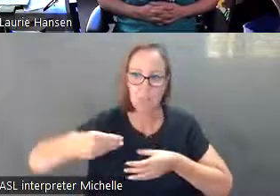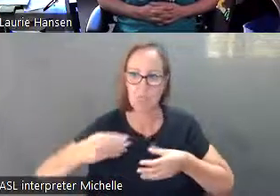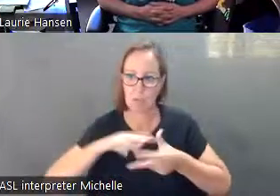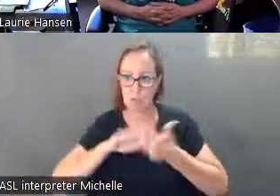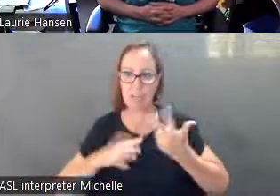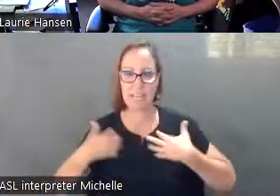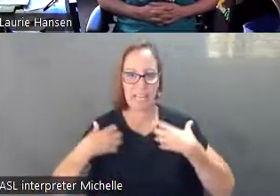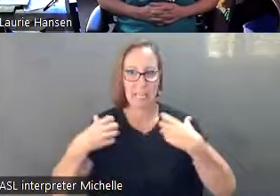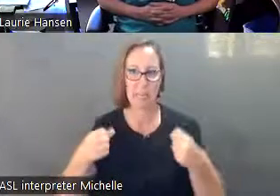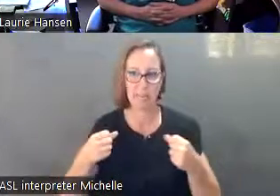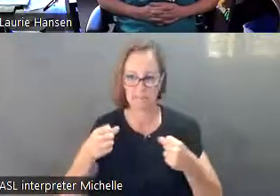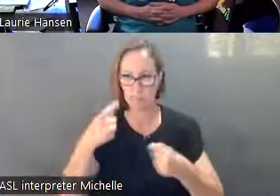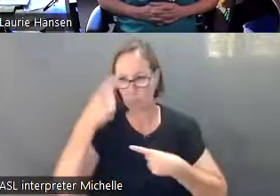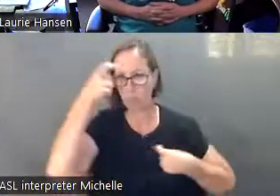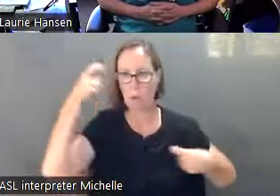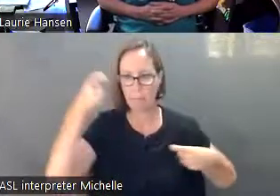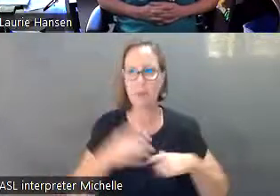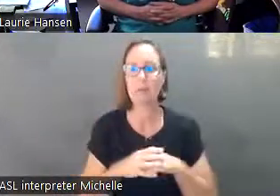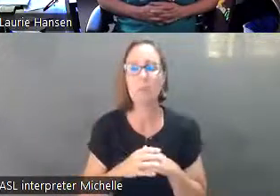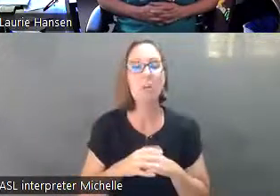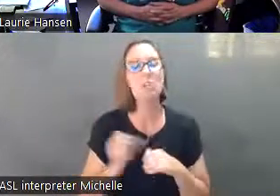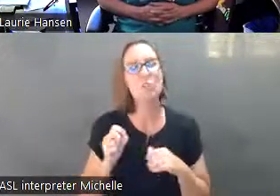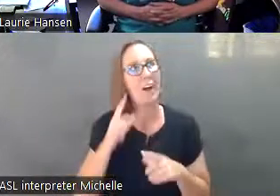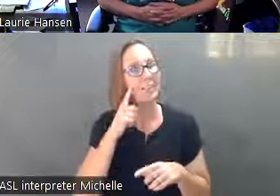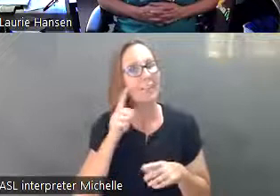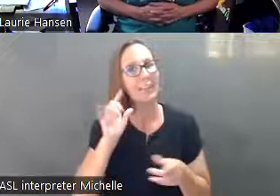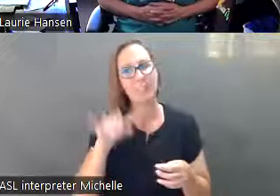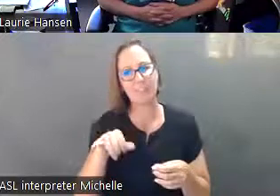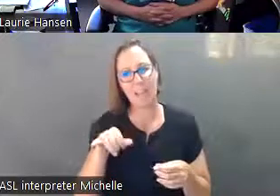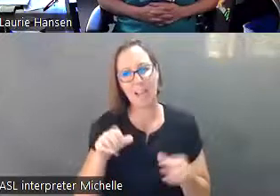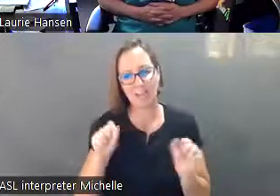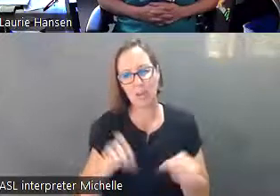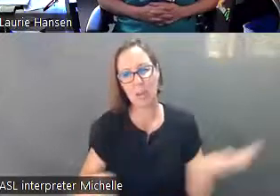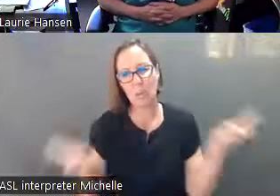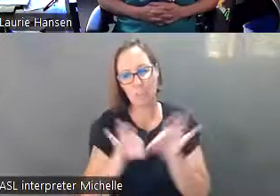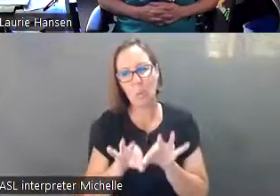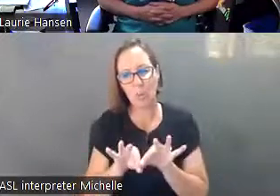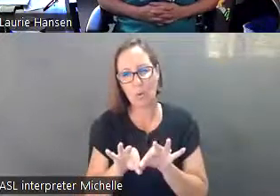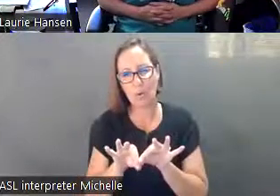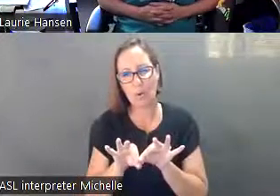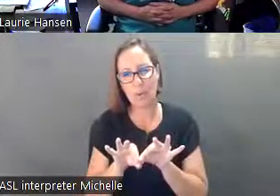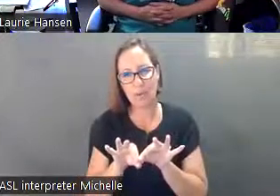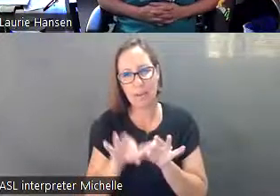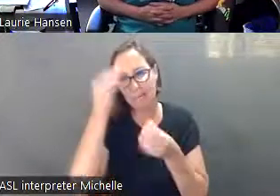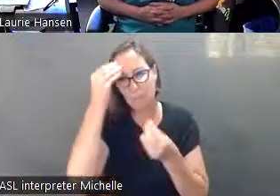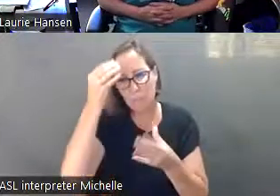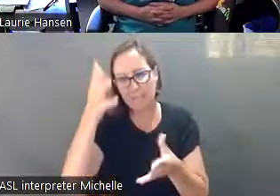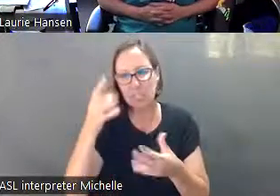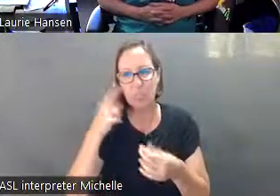And I just think that could be an important piece for familial